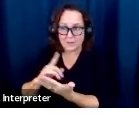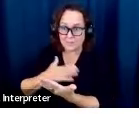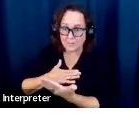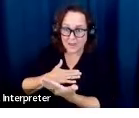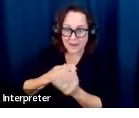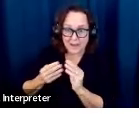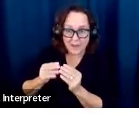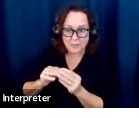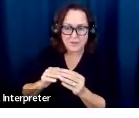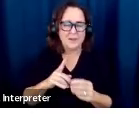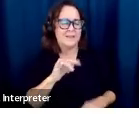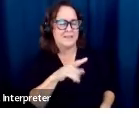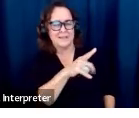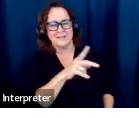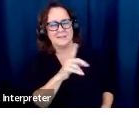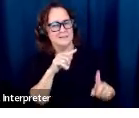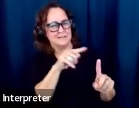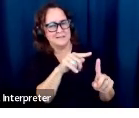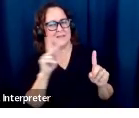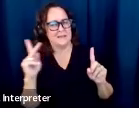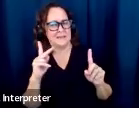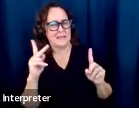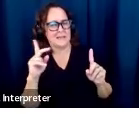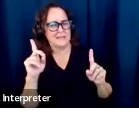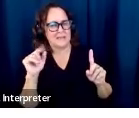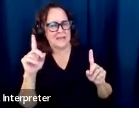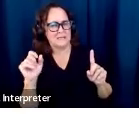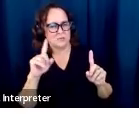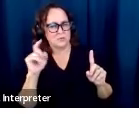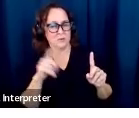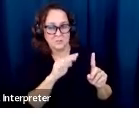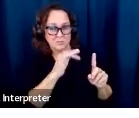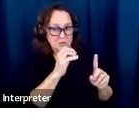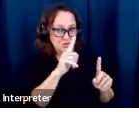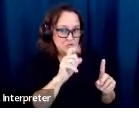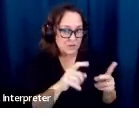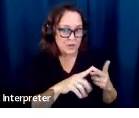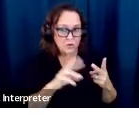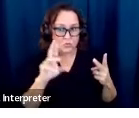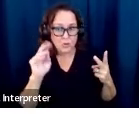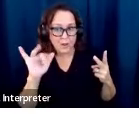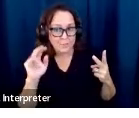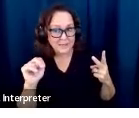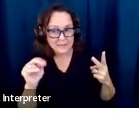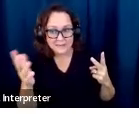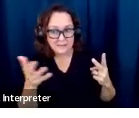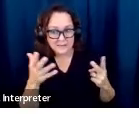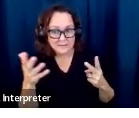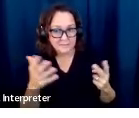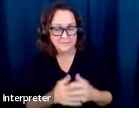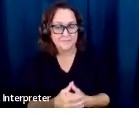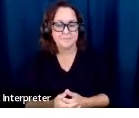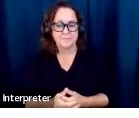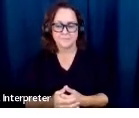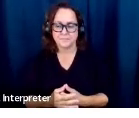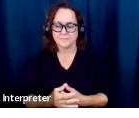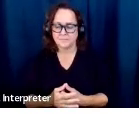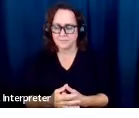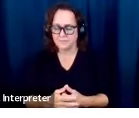a KDAD's question. If I can throw it back to you, Michelle or Robin. I can-